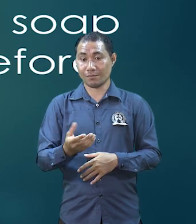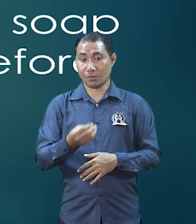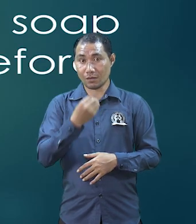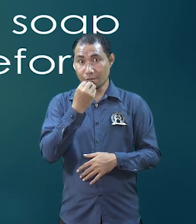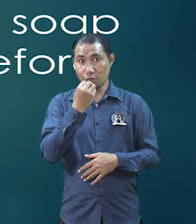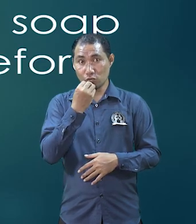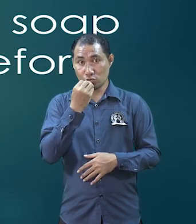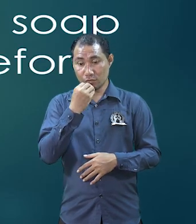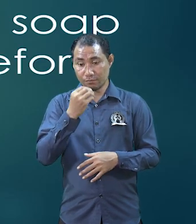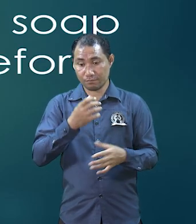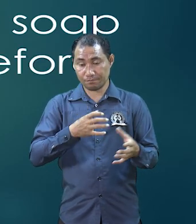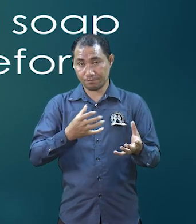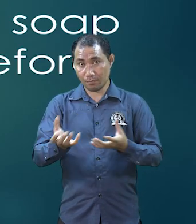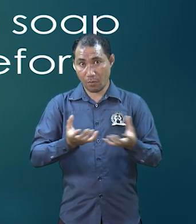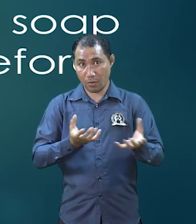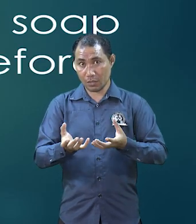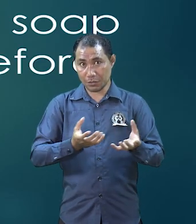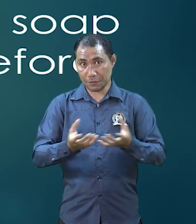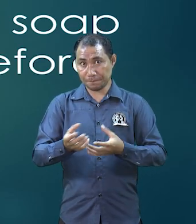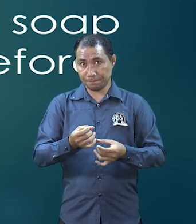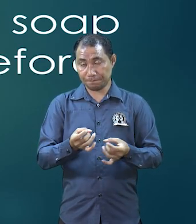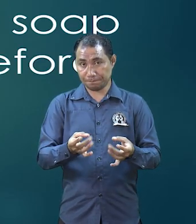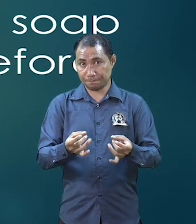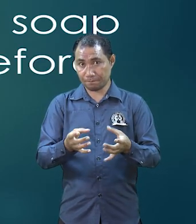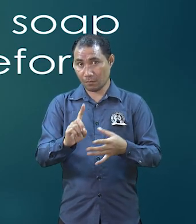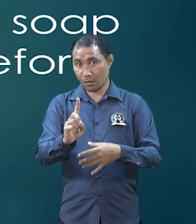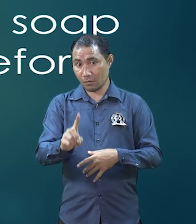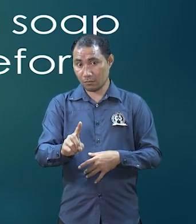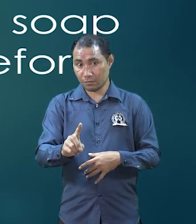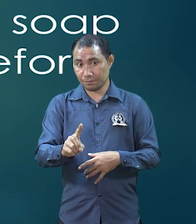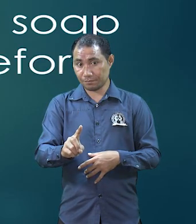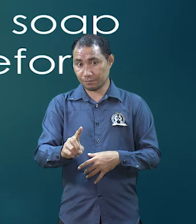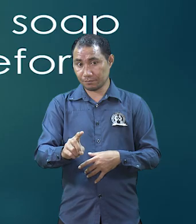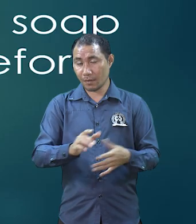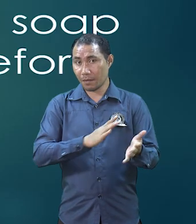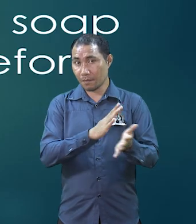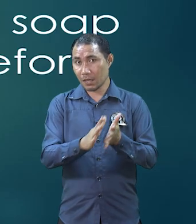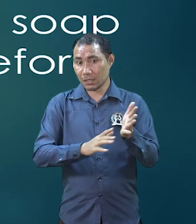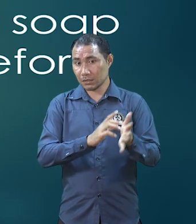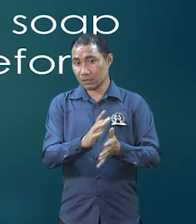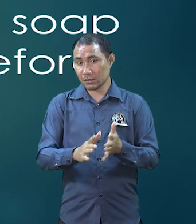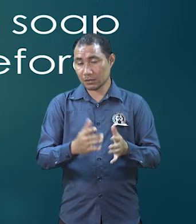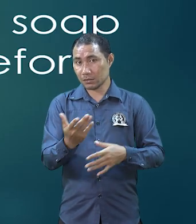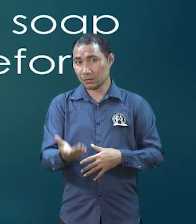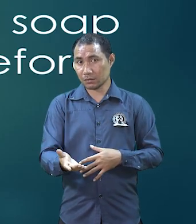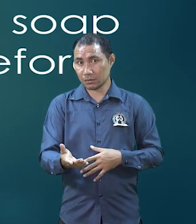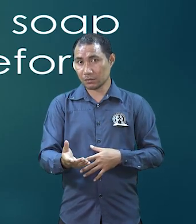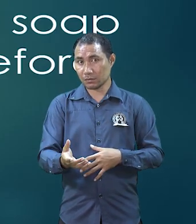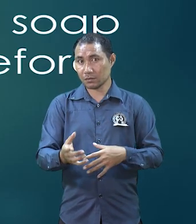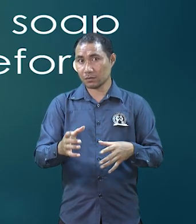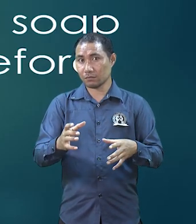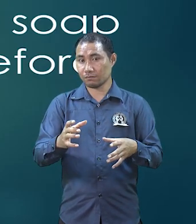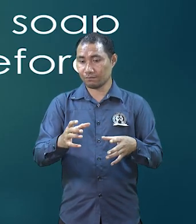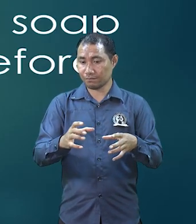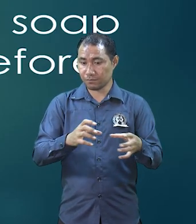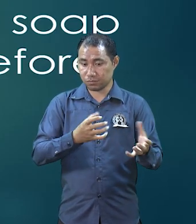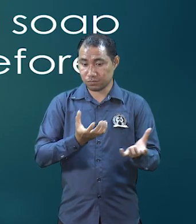preparation, this means cooking perishable food right after thawing,